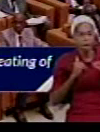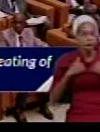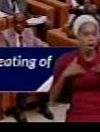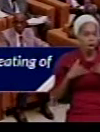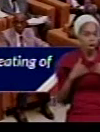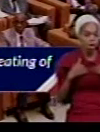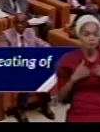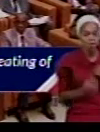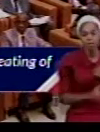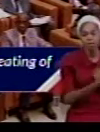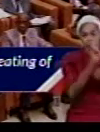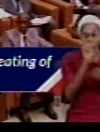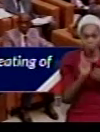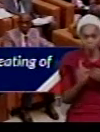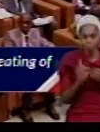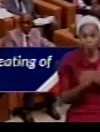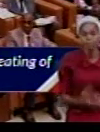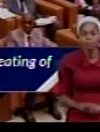Yes, sir.